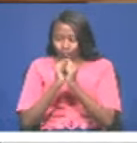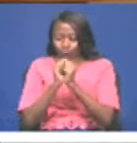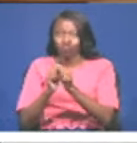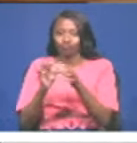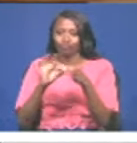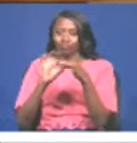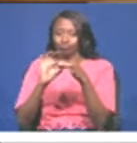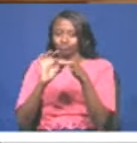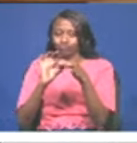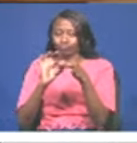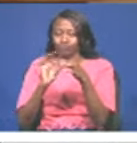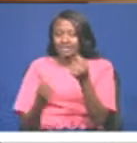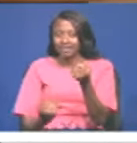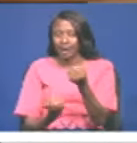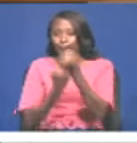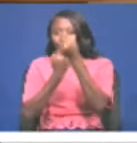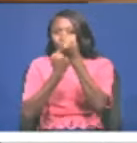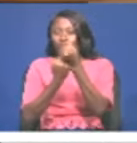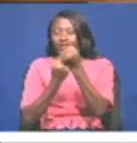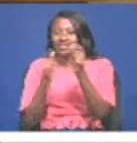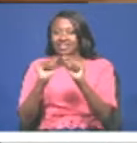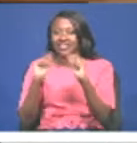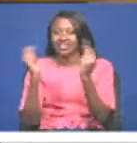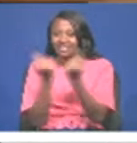my support team,